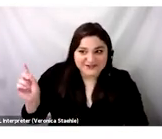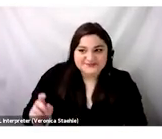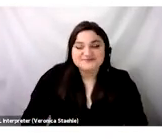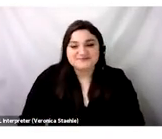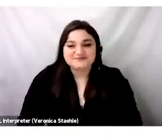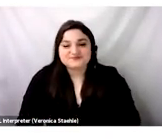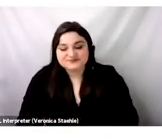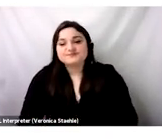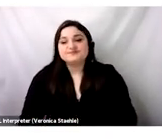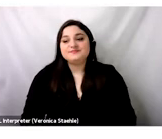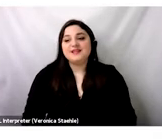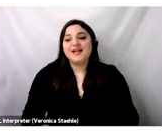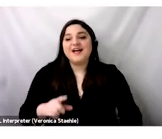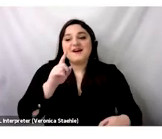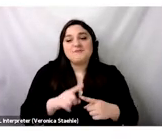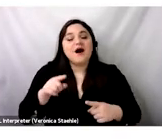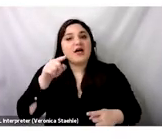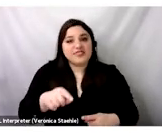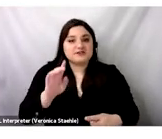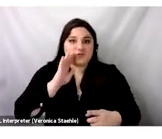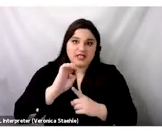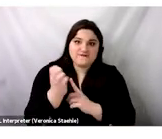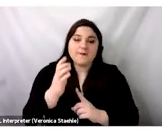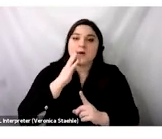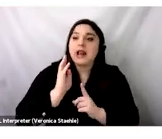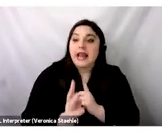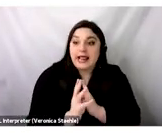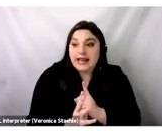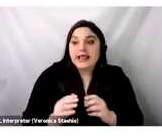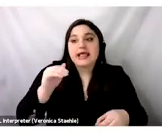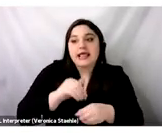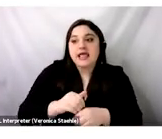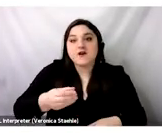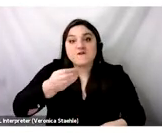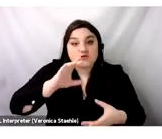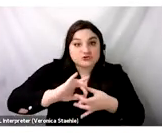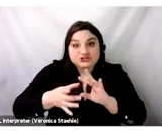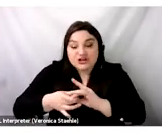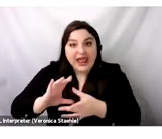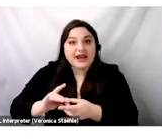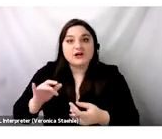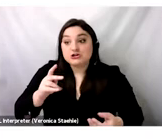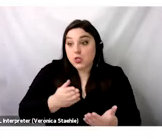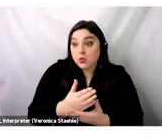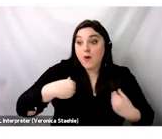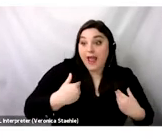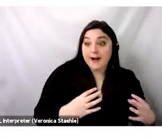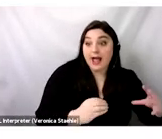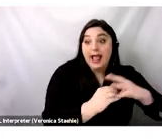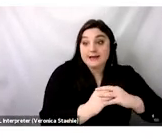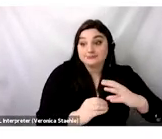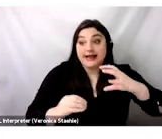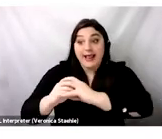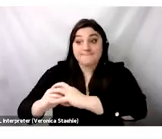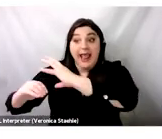through the food chain, right? They come into the environment through the just being in the ocean. And then they